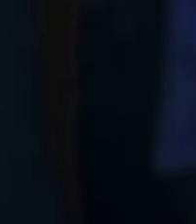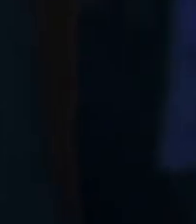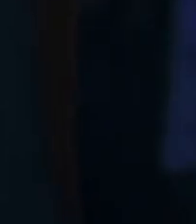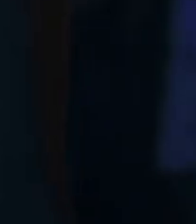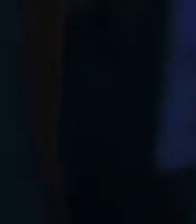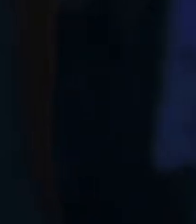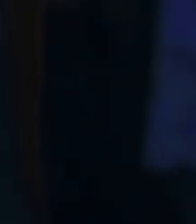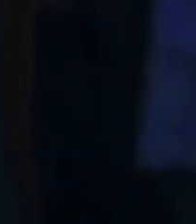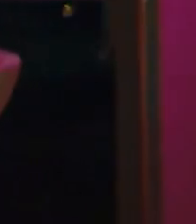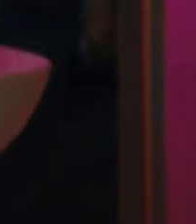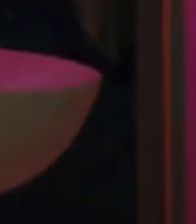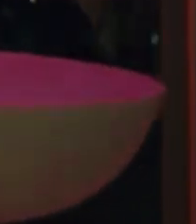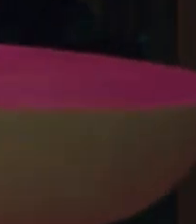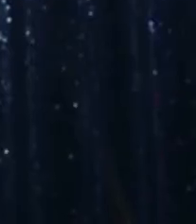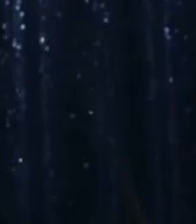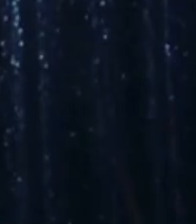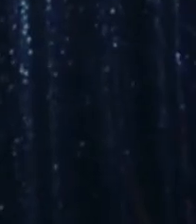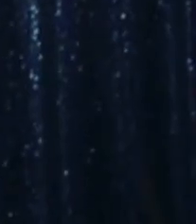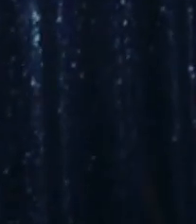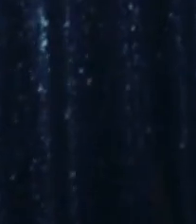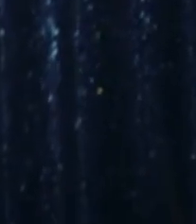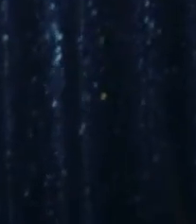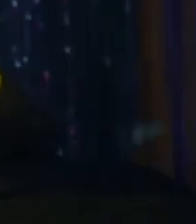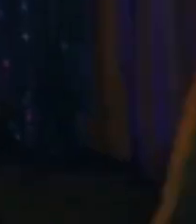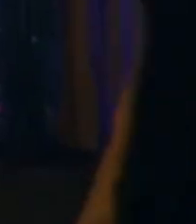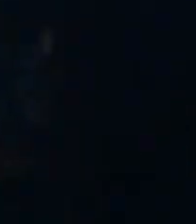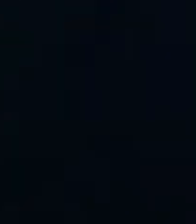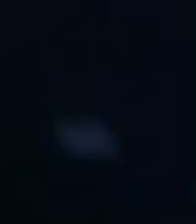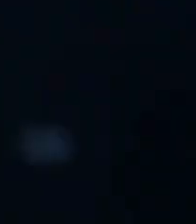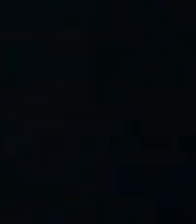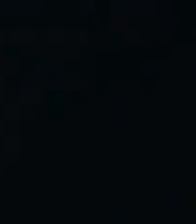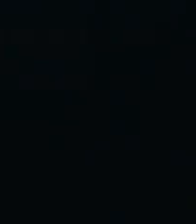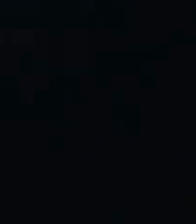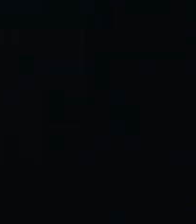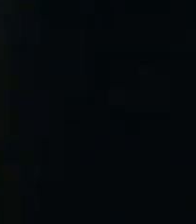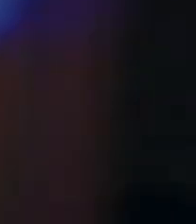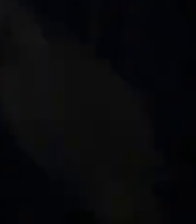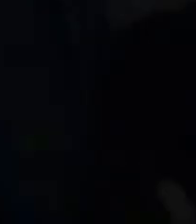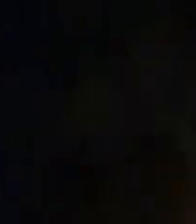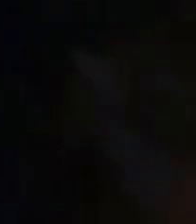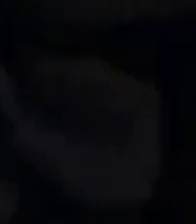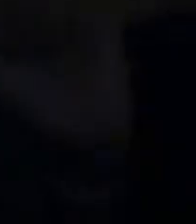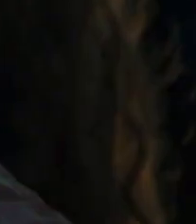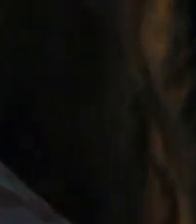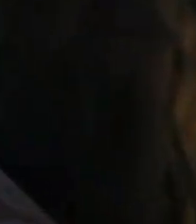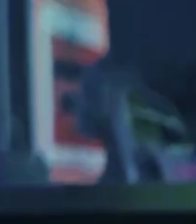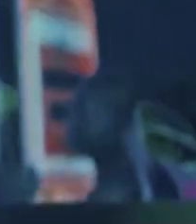Kwani uko kwa shida? Hi guys! Welcome to this year's special welcome party!